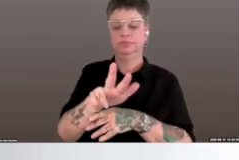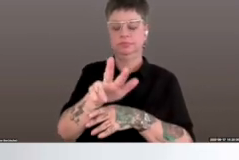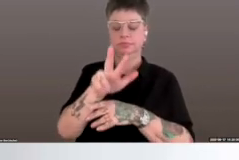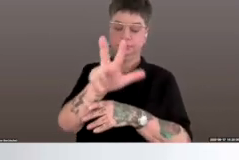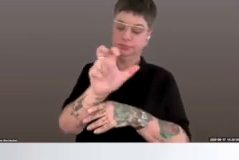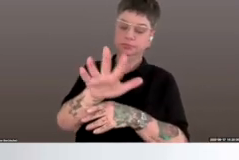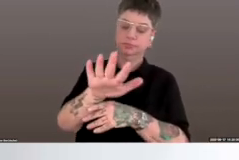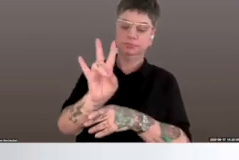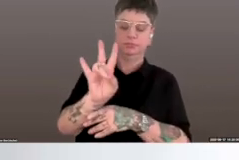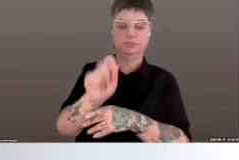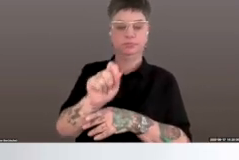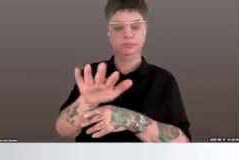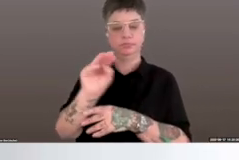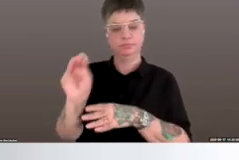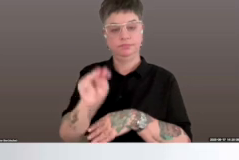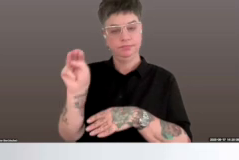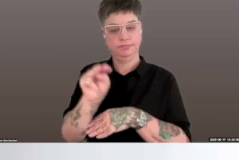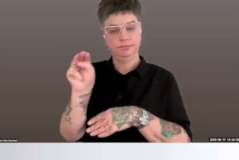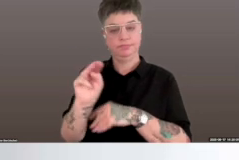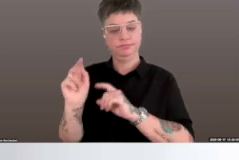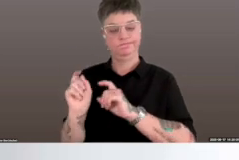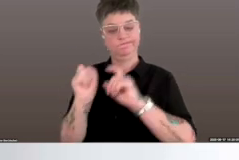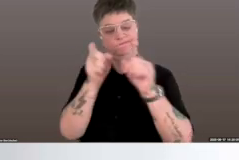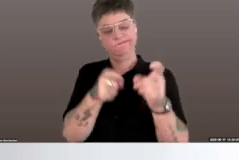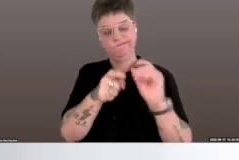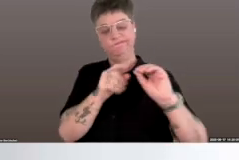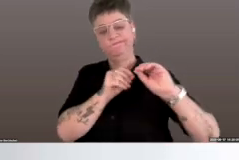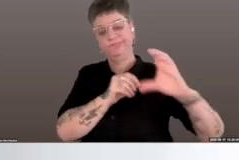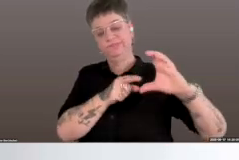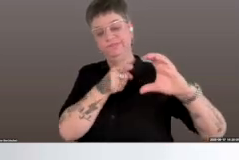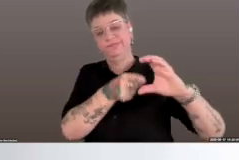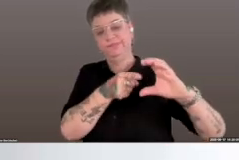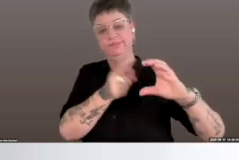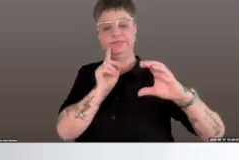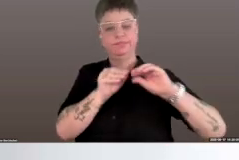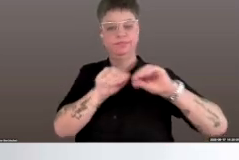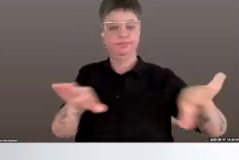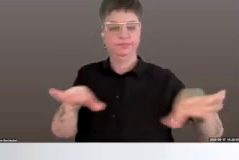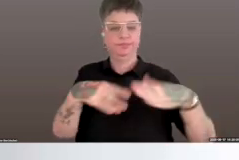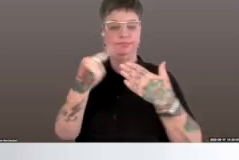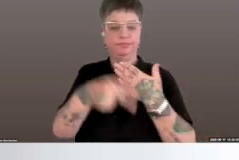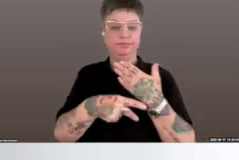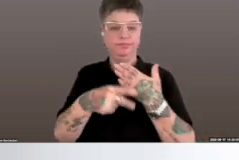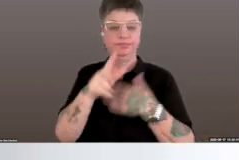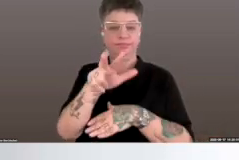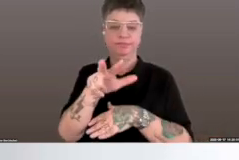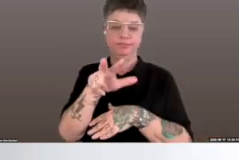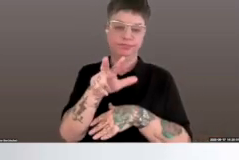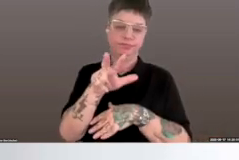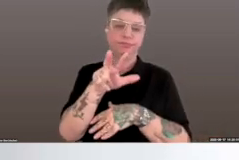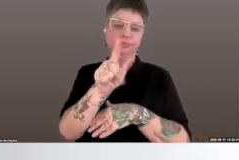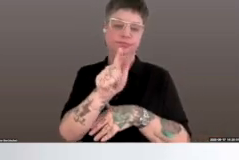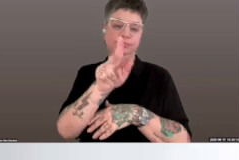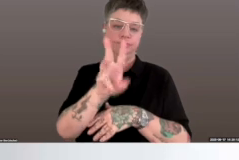$357.5 million have been allocated to the regional programs, and 26,053 vehicles have been replaced.